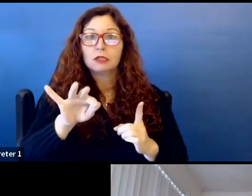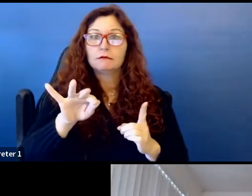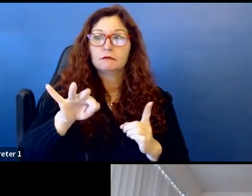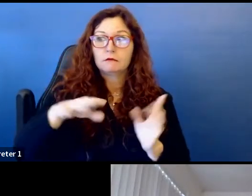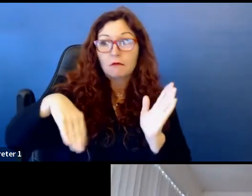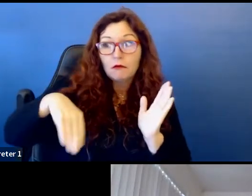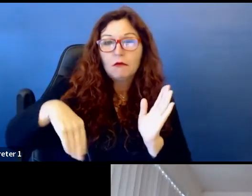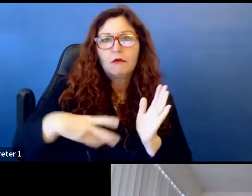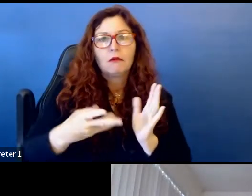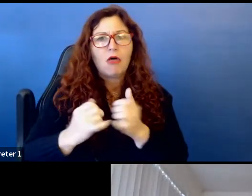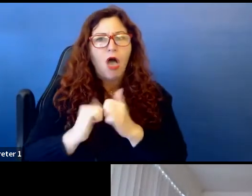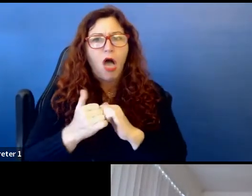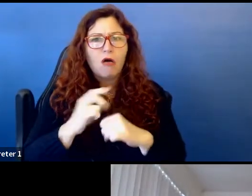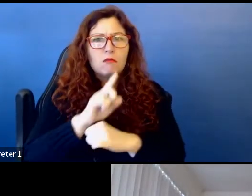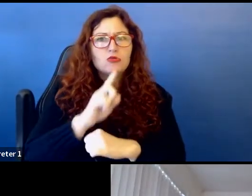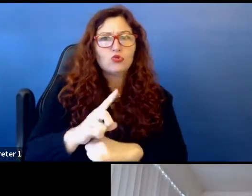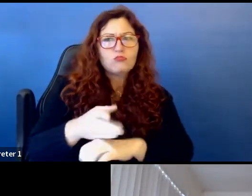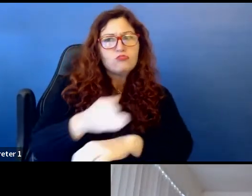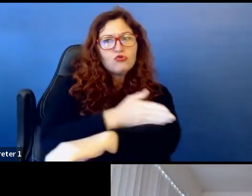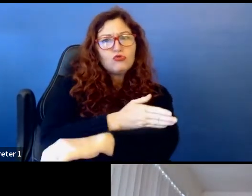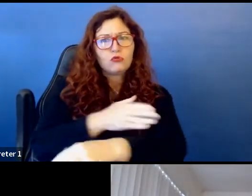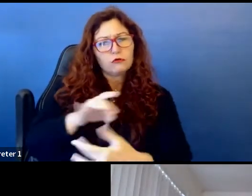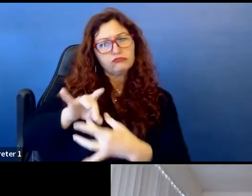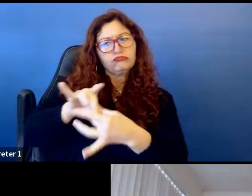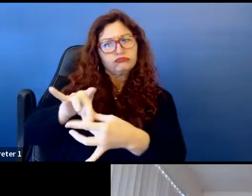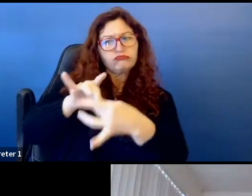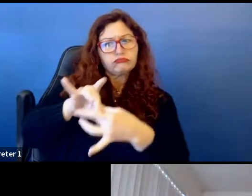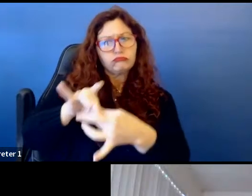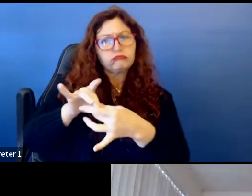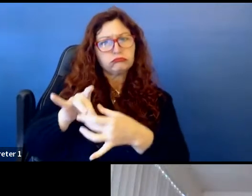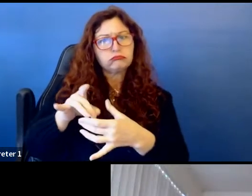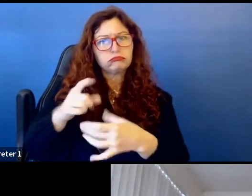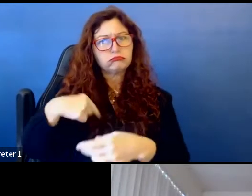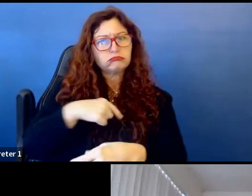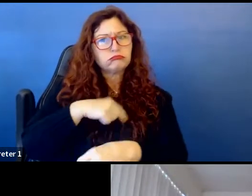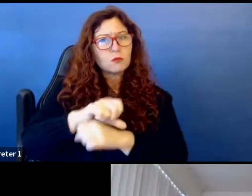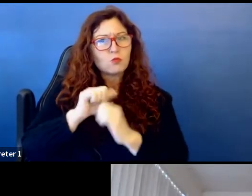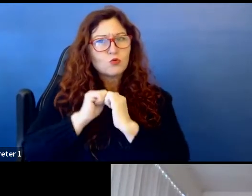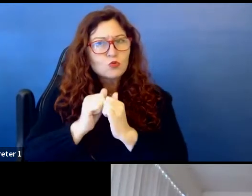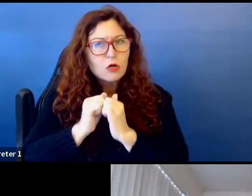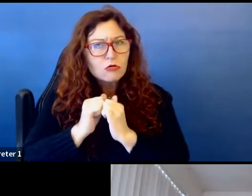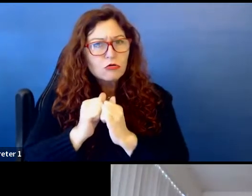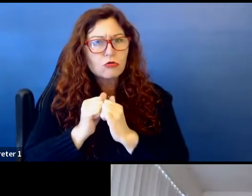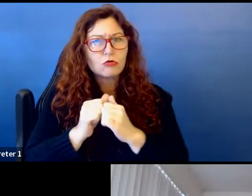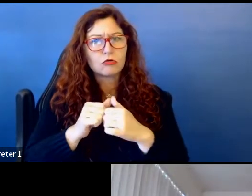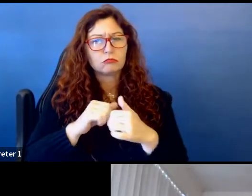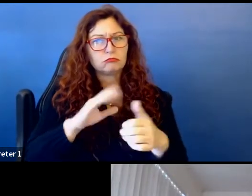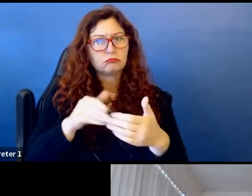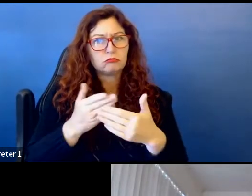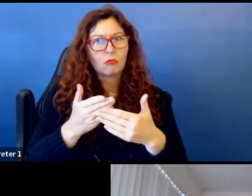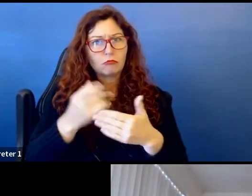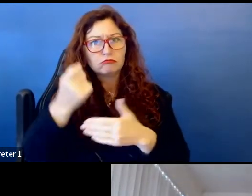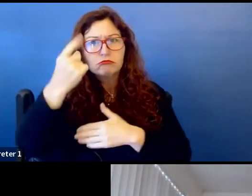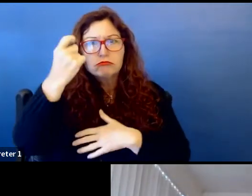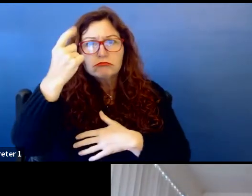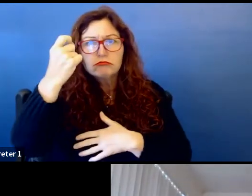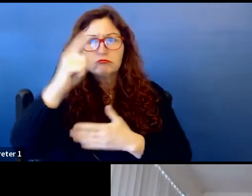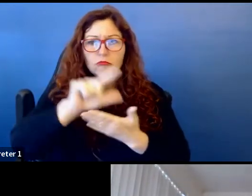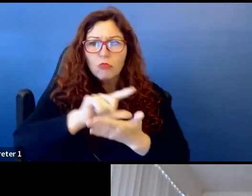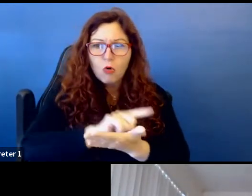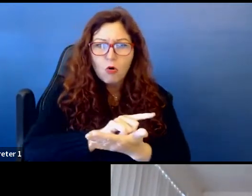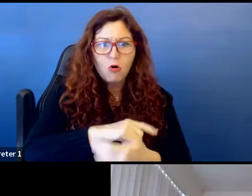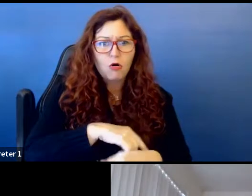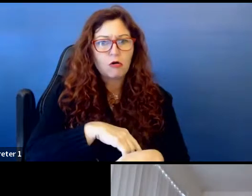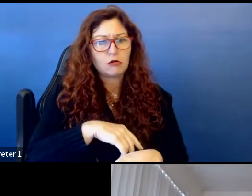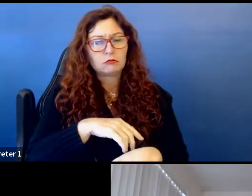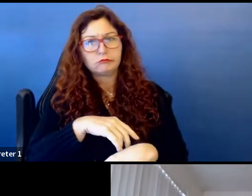situation to make sure that our coordinators who are trained in compliance with all the laws from not just an educational perspective but from an enforcement